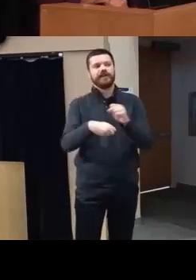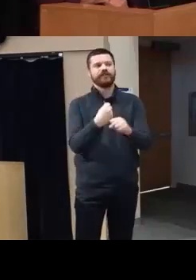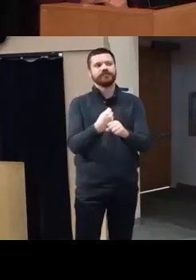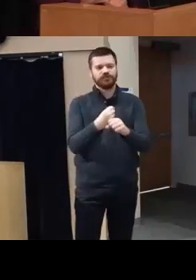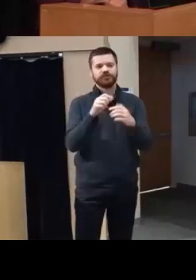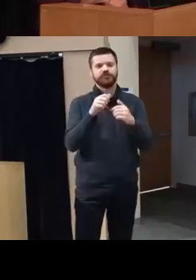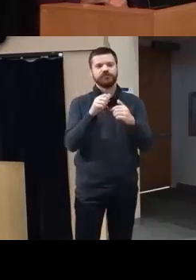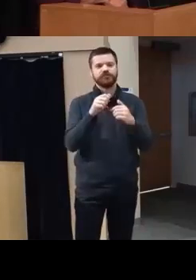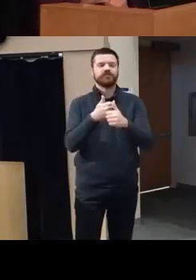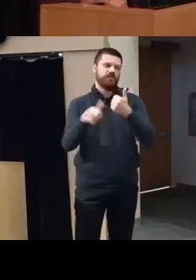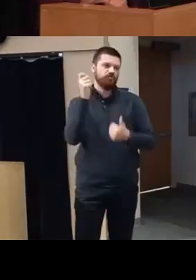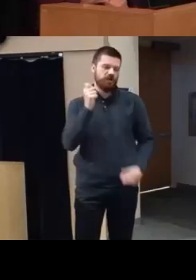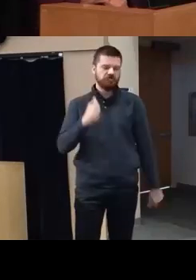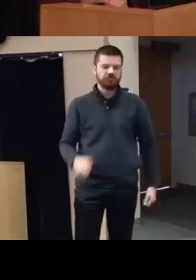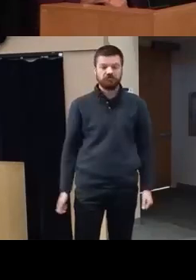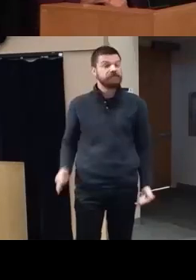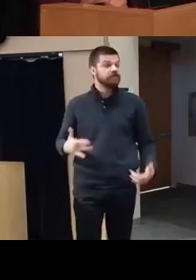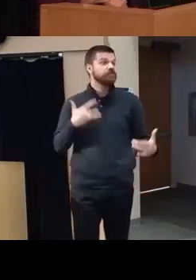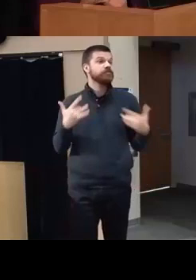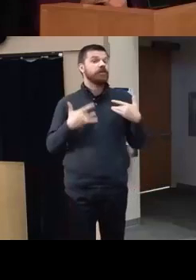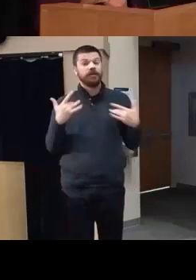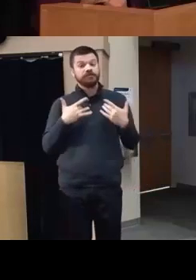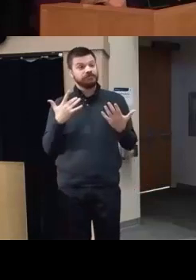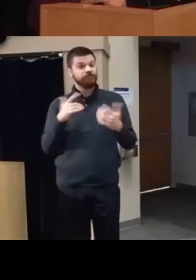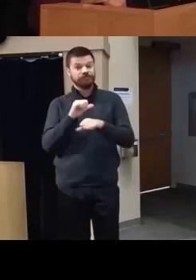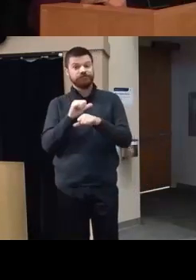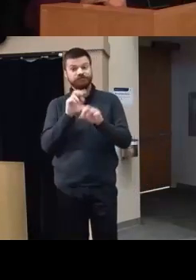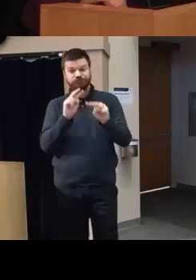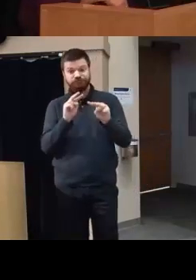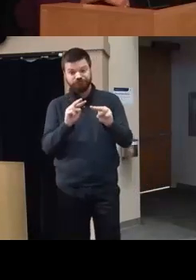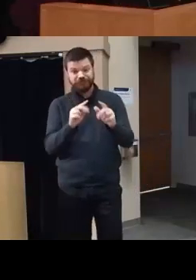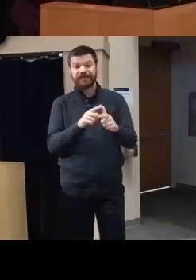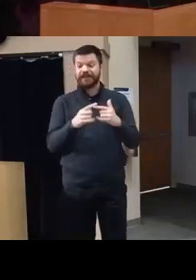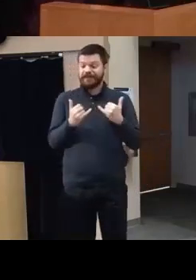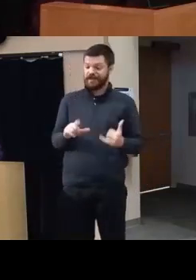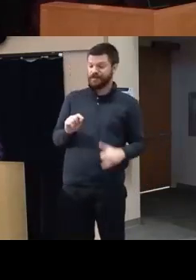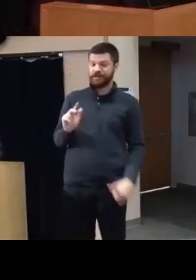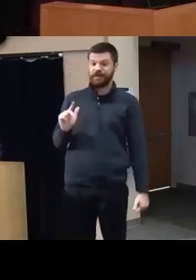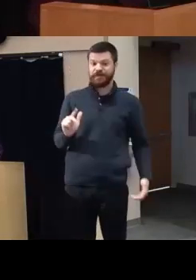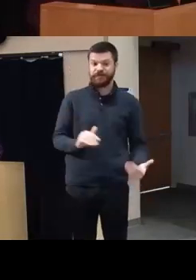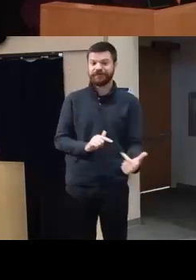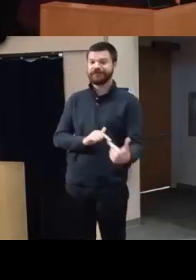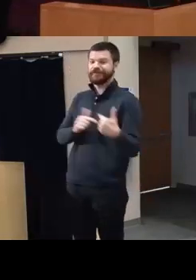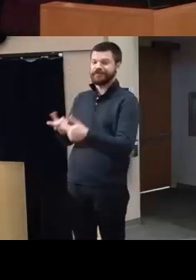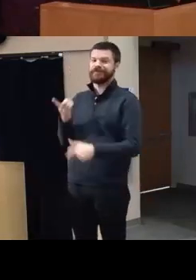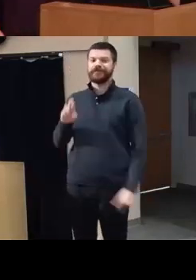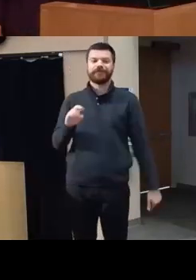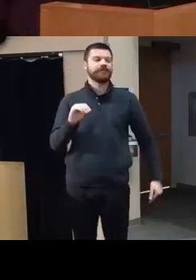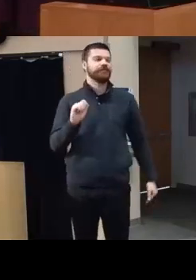grant. So that's been a very exciting thing to work on. And in 2023, we're up to Dr. Mathis